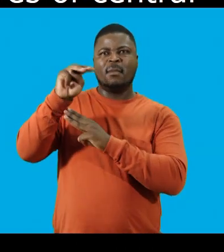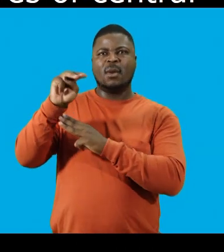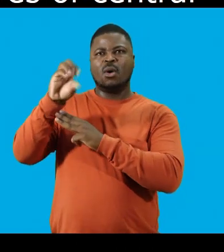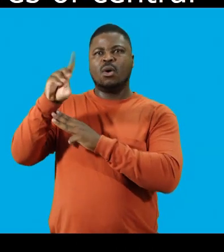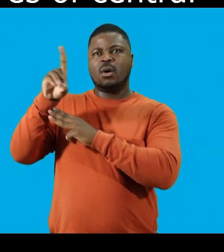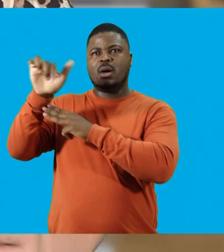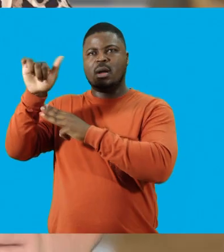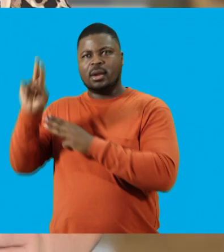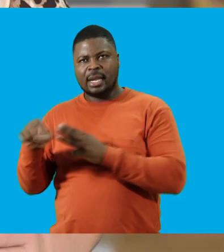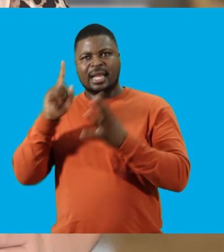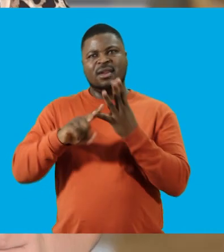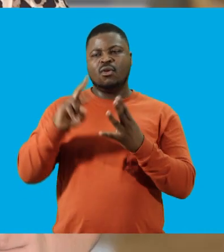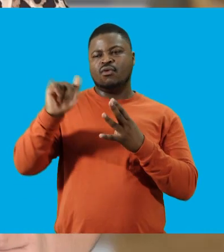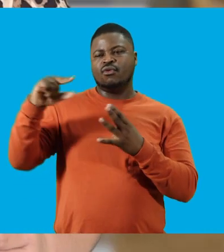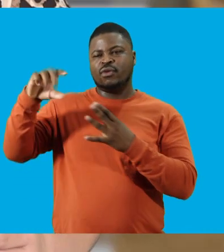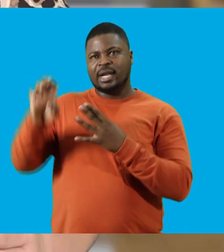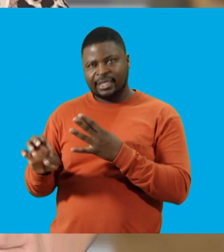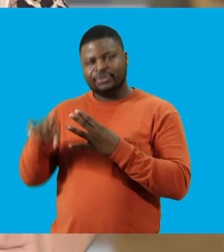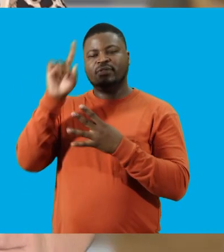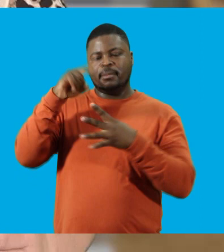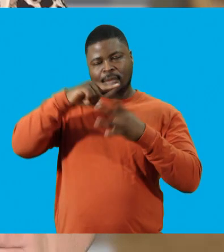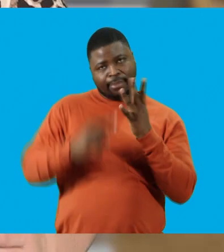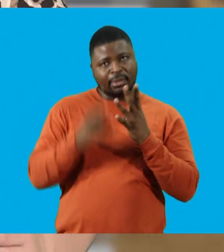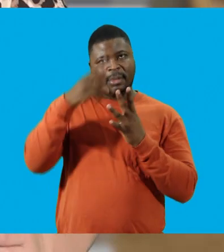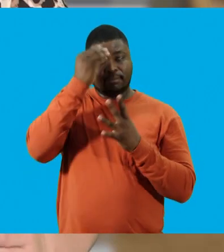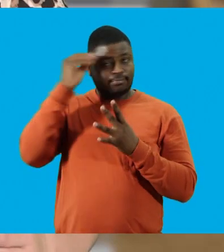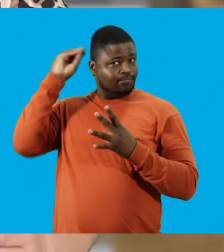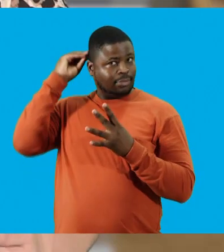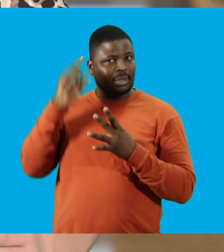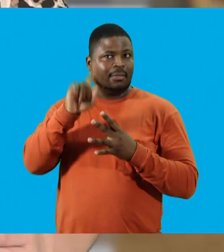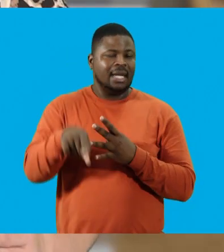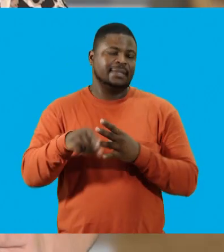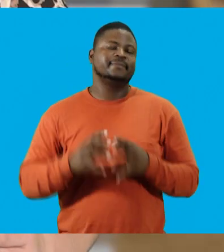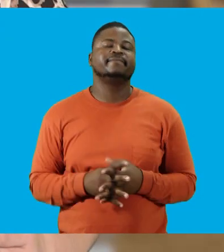know the difference so that you don't confuse yourself.